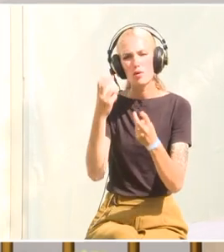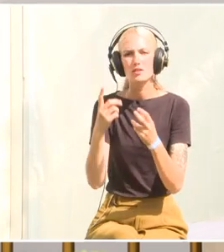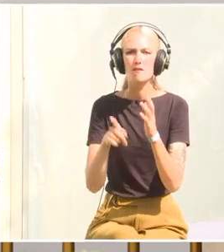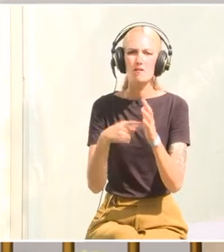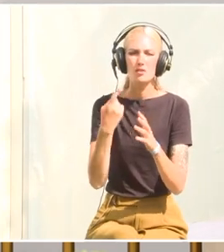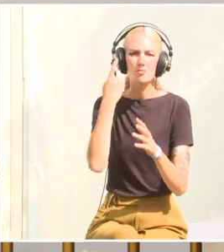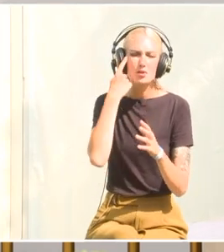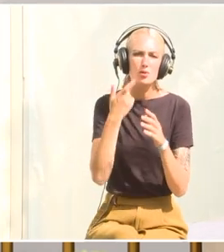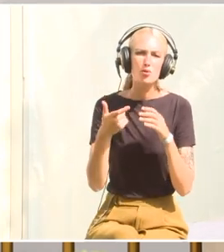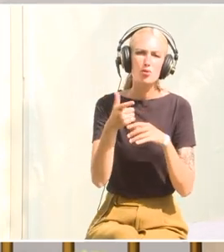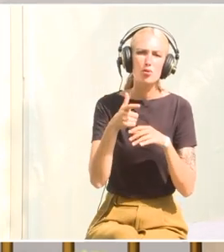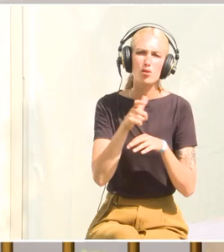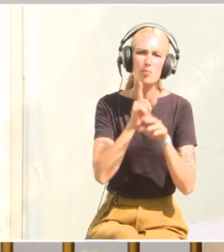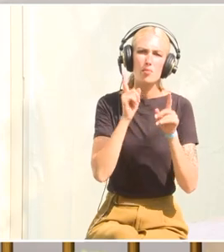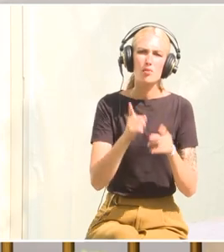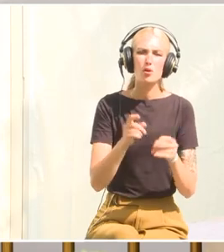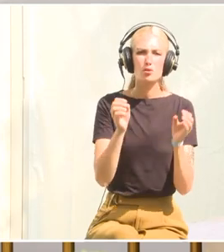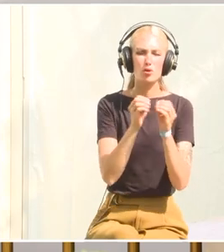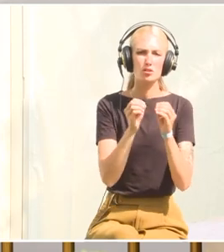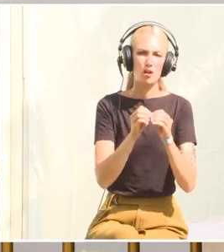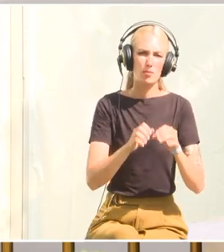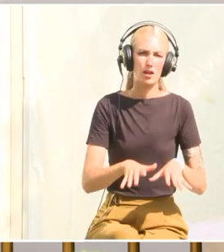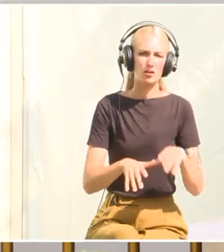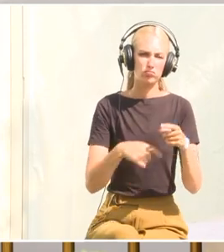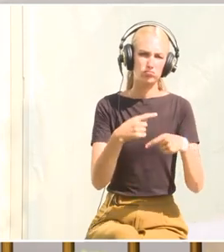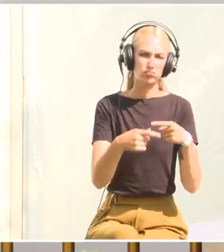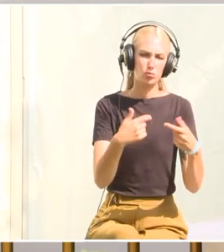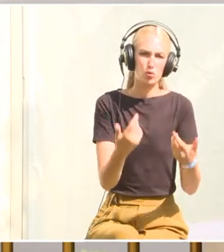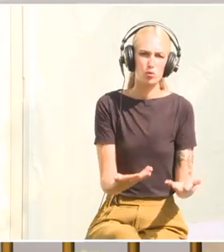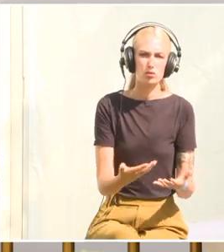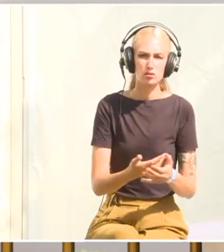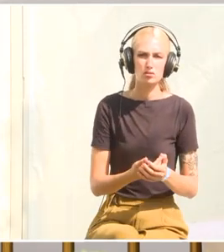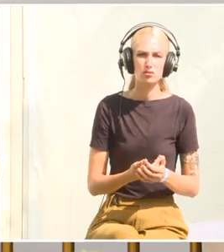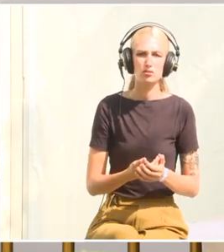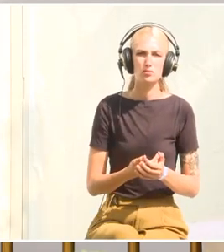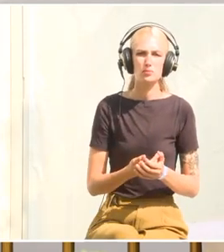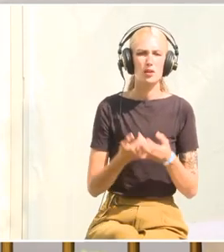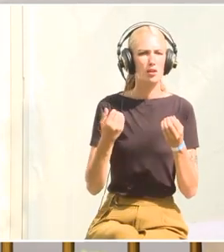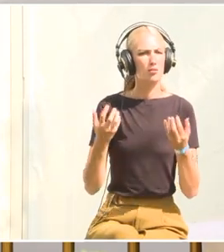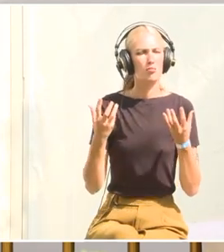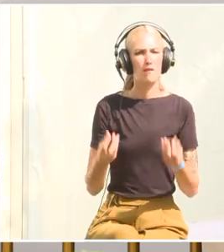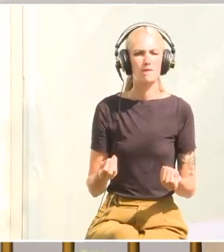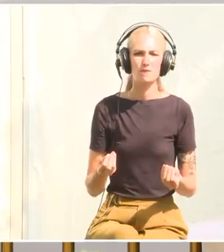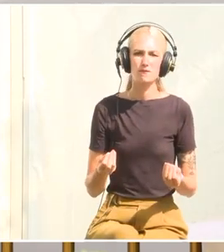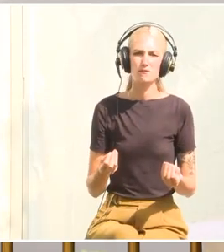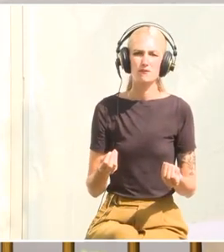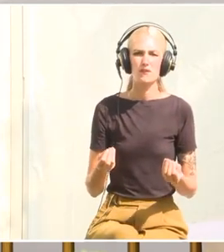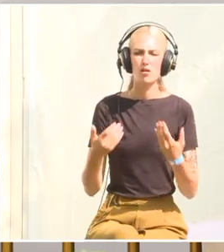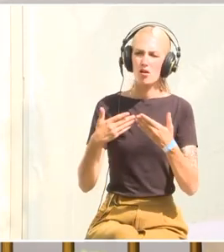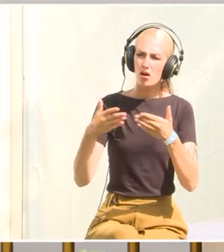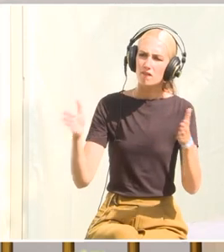more and more about what's going on in social media, because many things we don't see anymore in the public